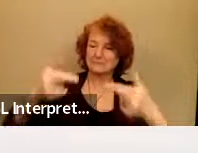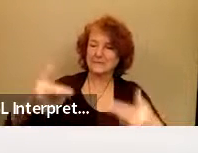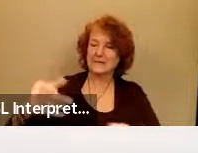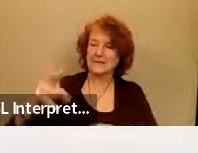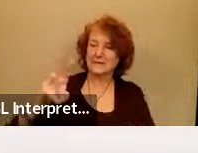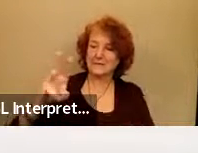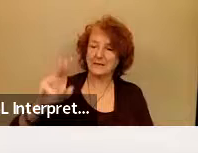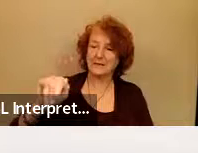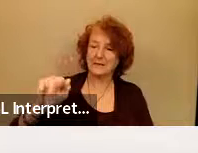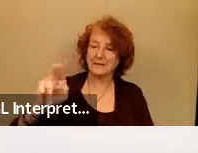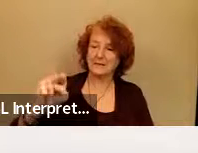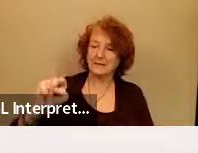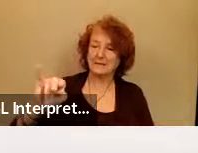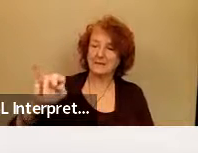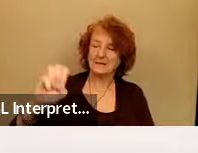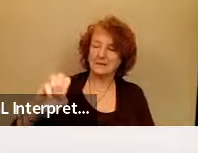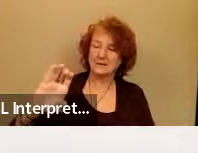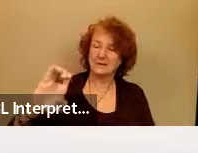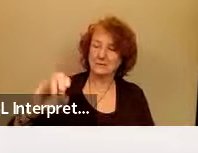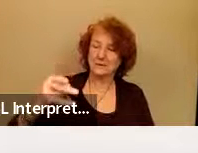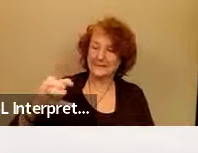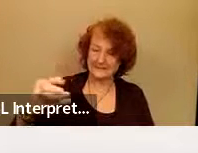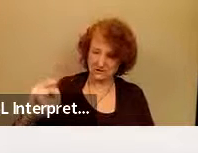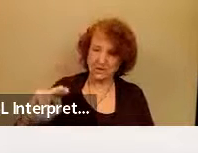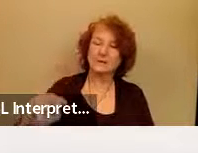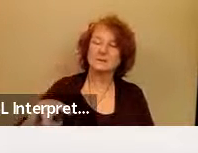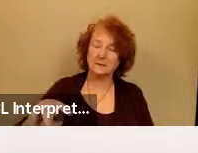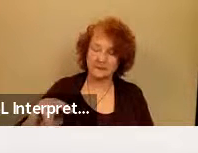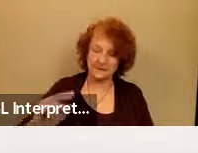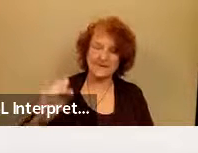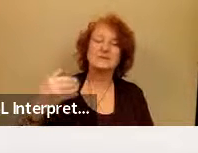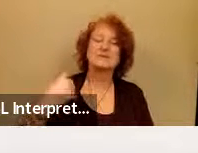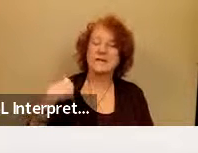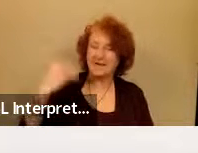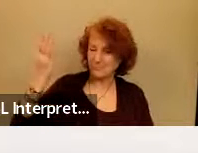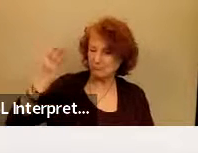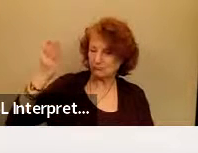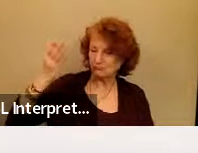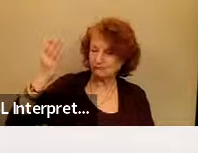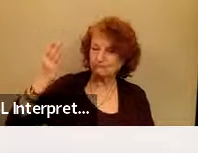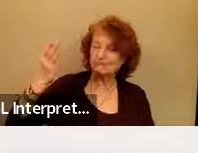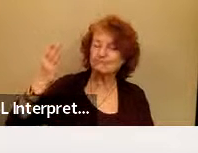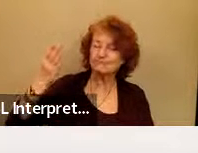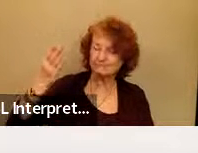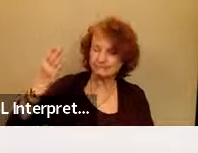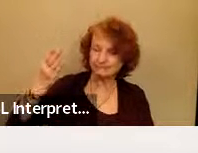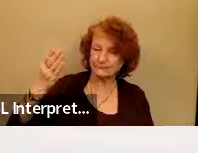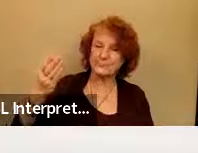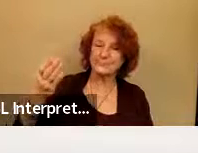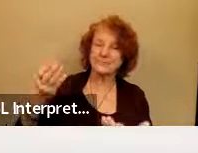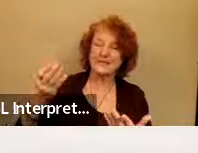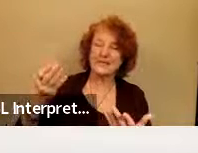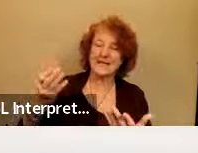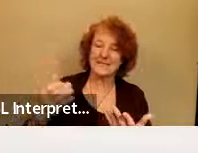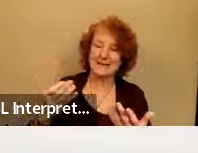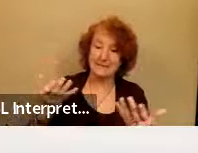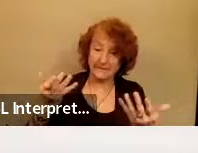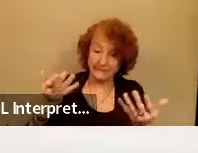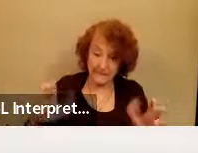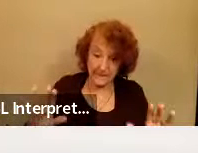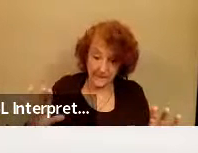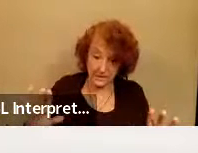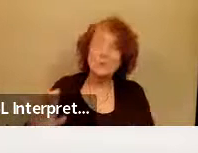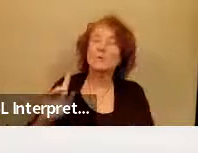at the Department of City Planning, and she's going to run through a presentation. Then we'll again follow with questions and answers